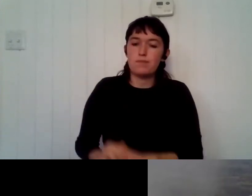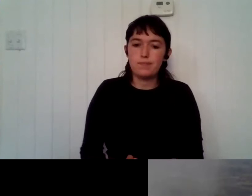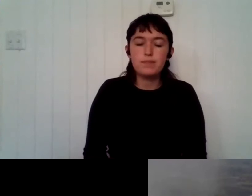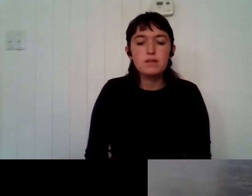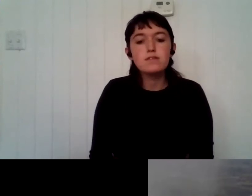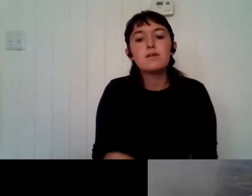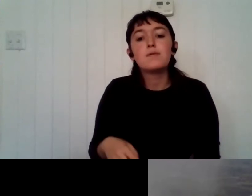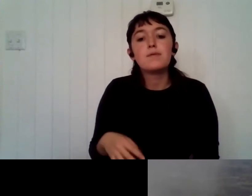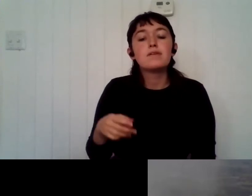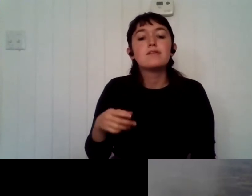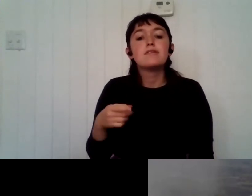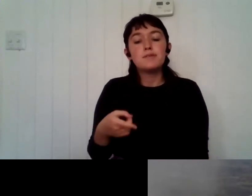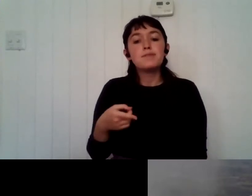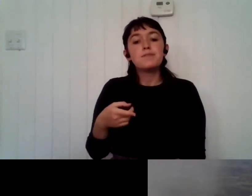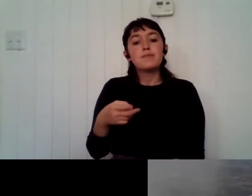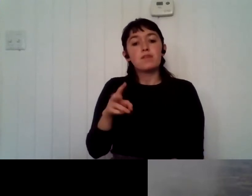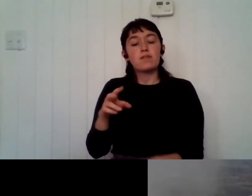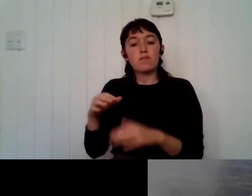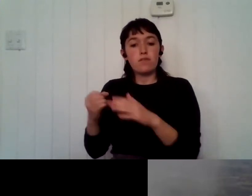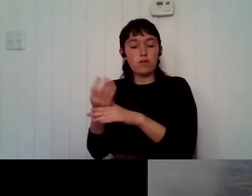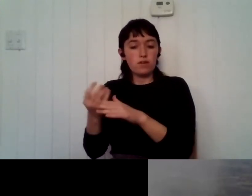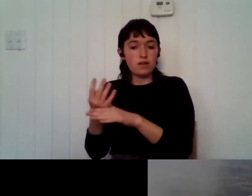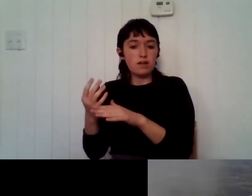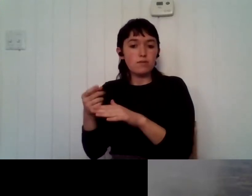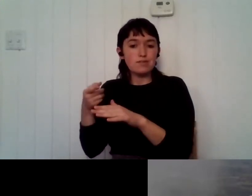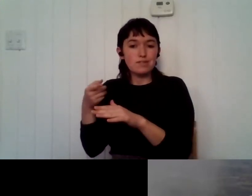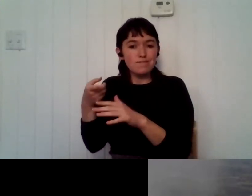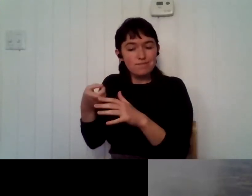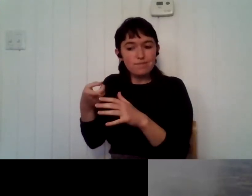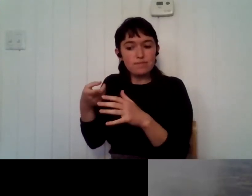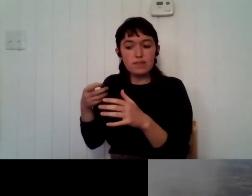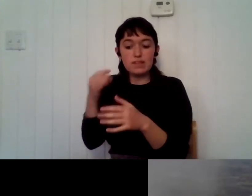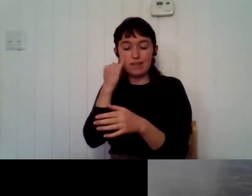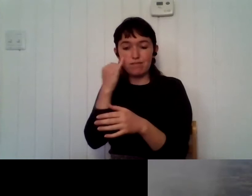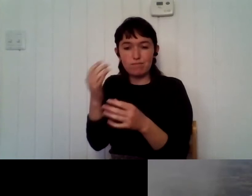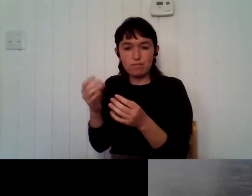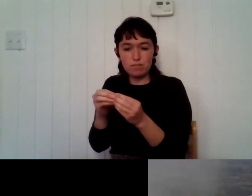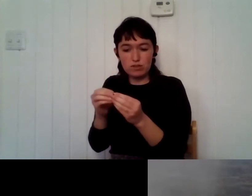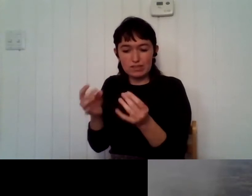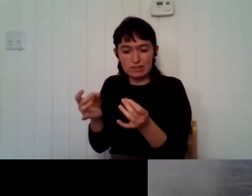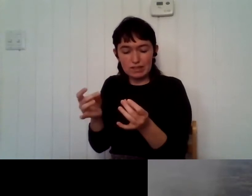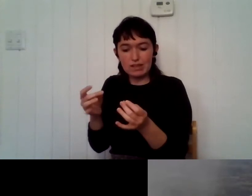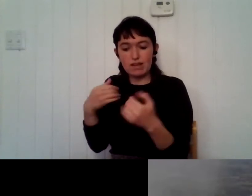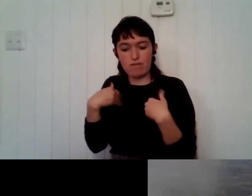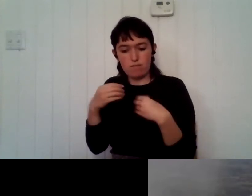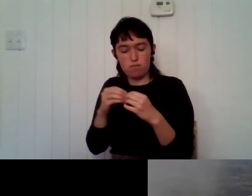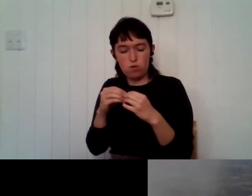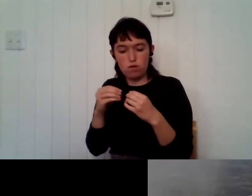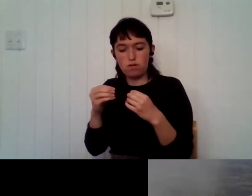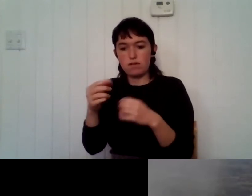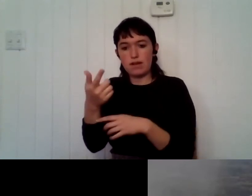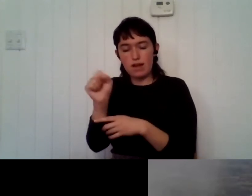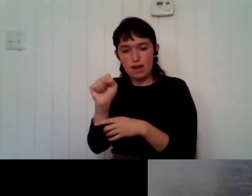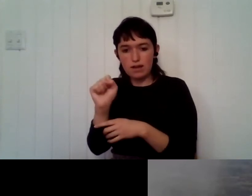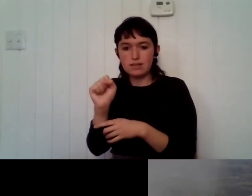more gas content. They are also more viscous, so the gas gets trapped for longer inside. Mm-hmm. So the eruptions are much more